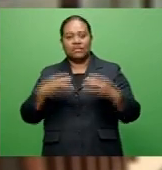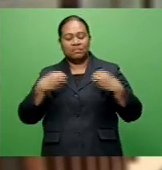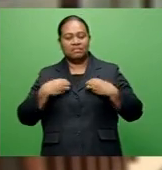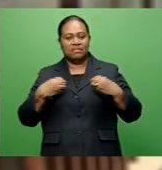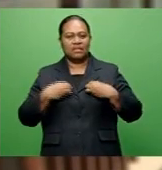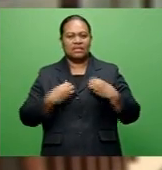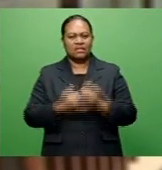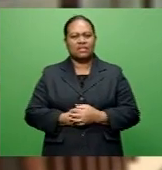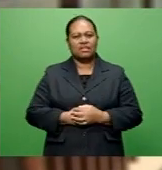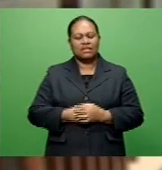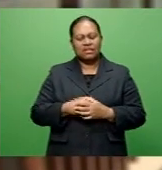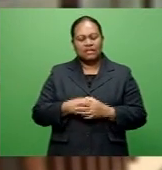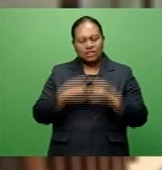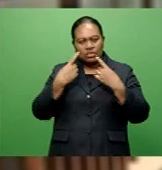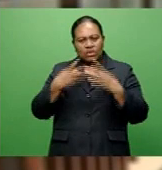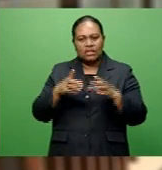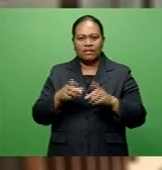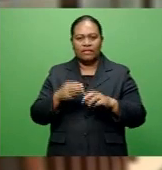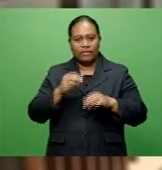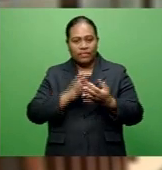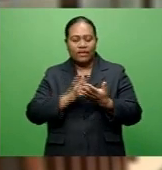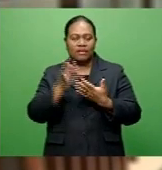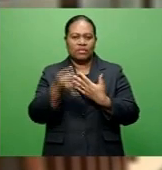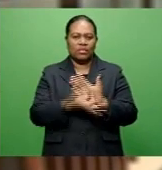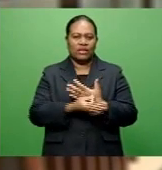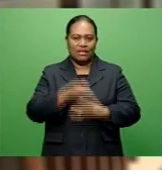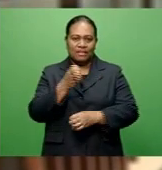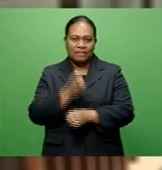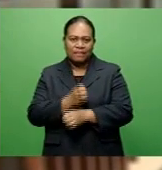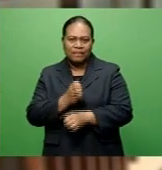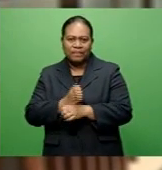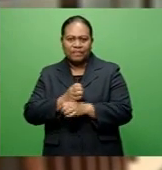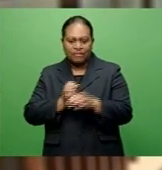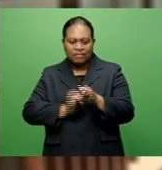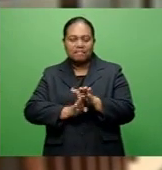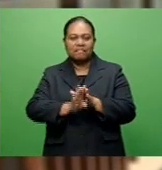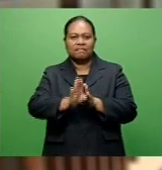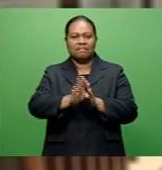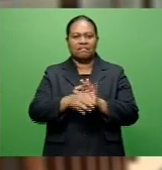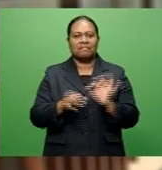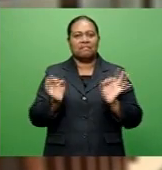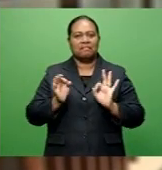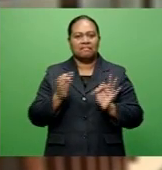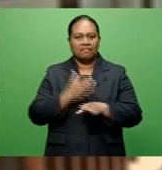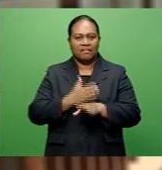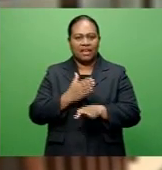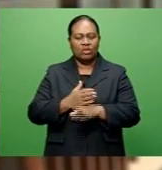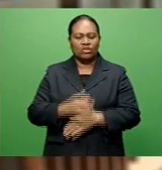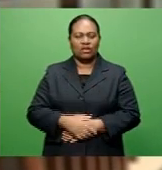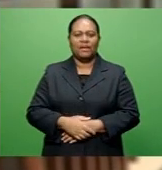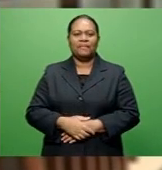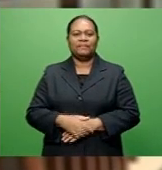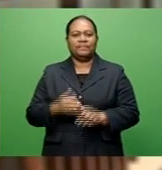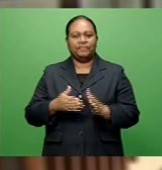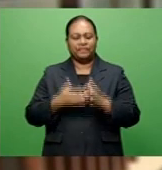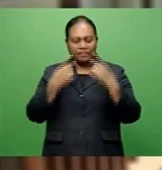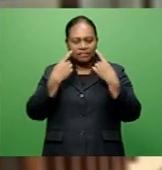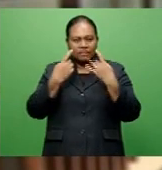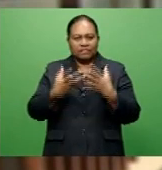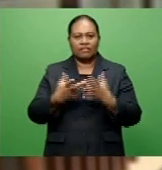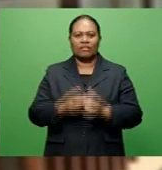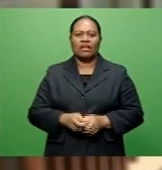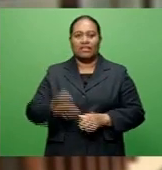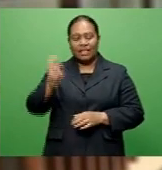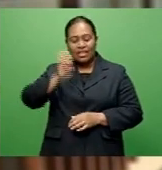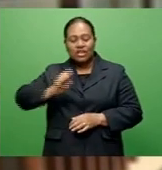sentiment improved in February, with investment and employment intentions rising. Meanwhile, the American dollar has been trading against the